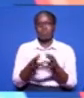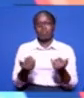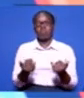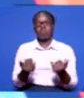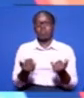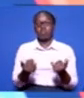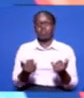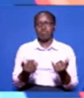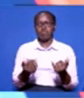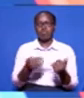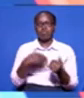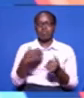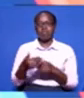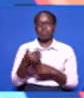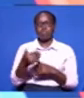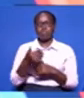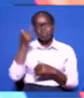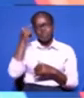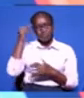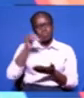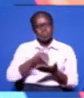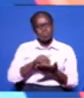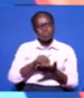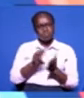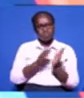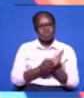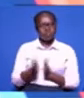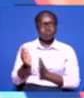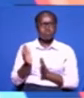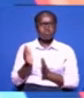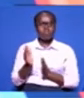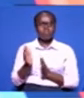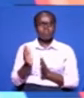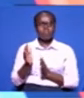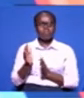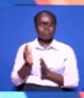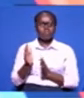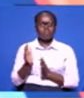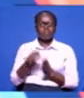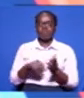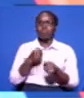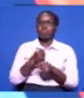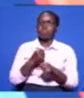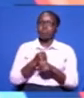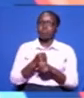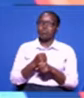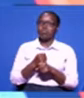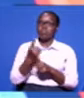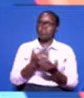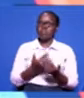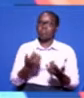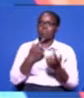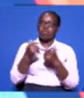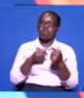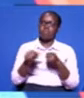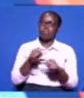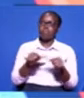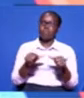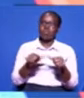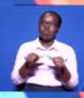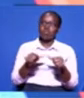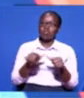we always are rethinking and replanning what we need to do. One of the things that we are talking about now, because we are